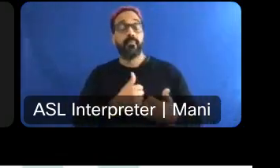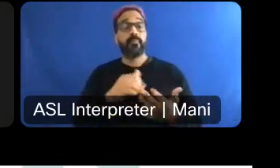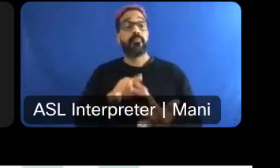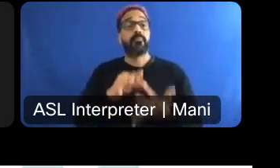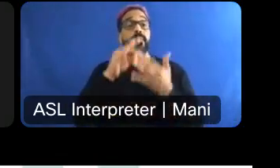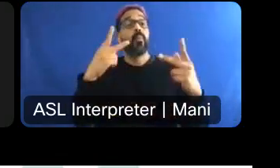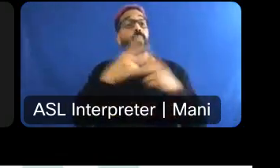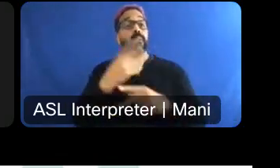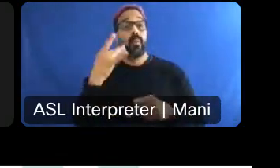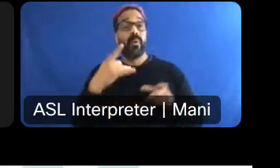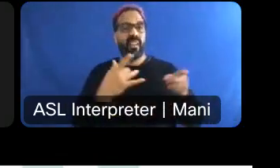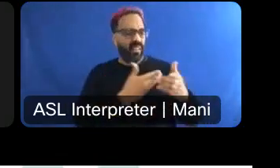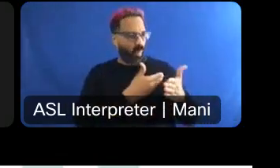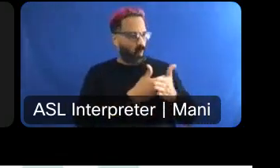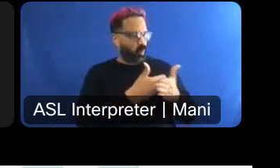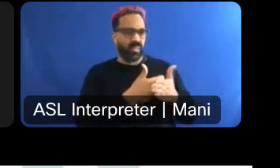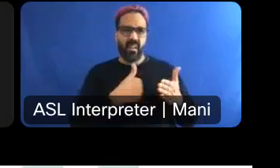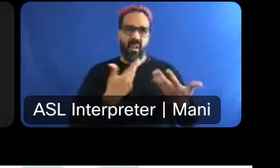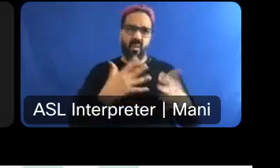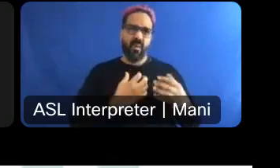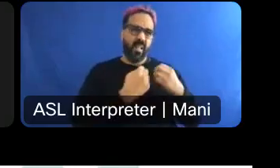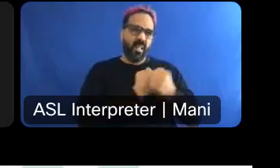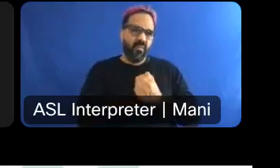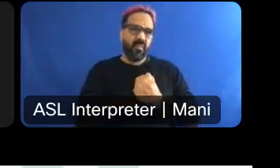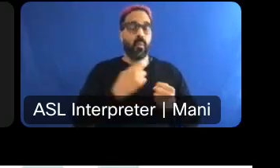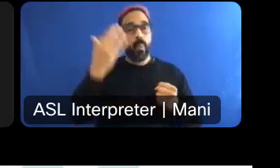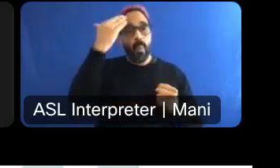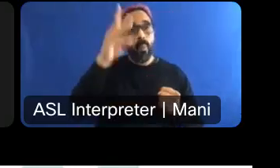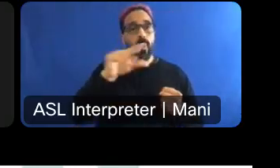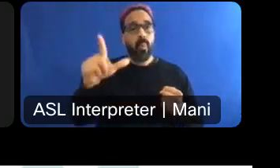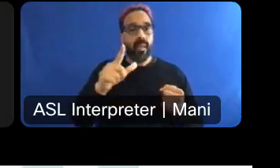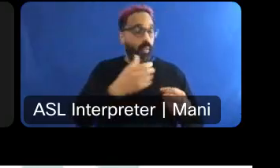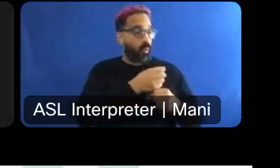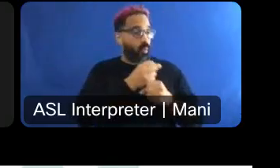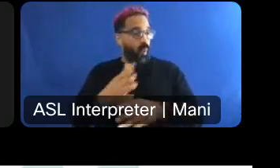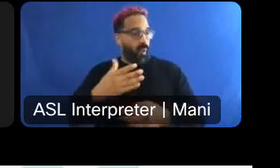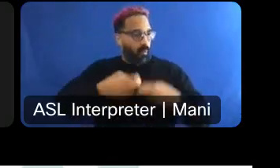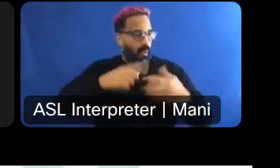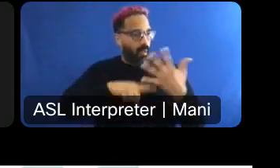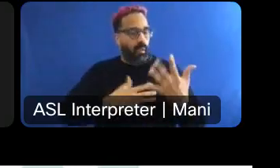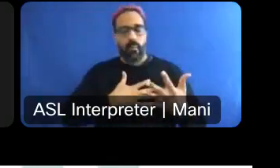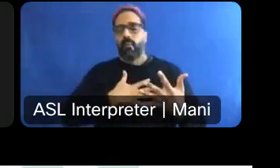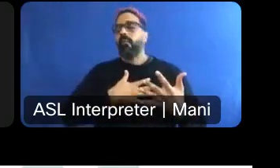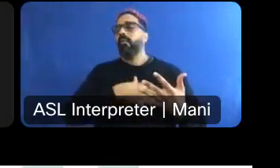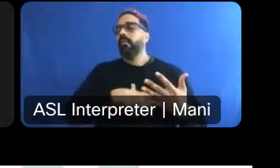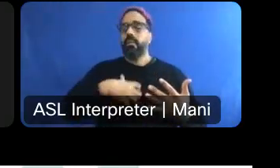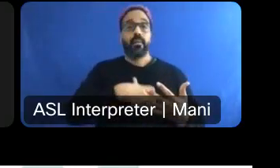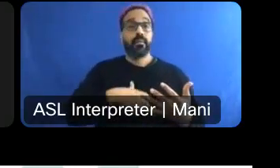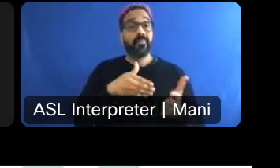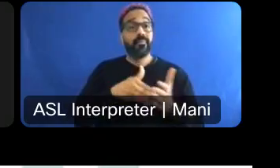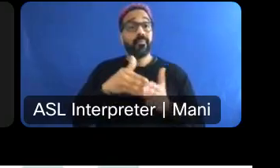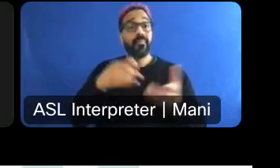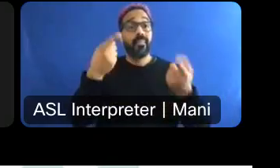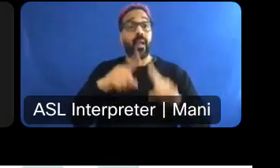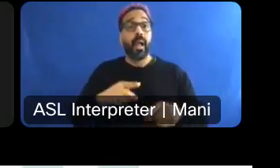with, or ultimately someone that they know very well. And it can often occur in private settings with no witnesses